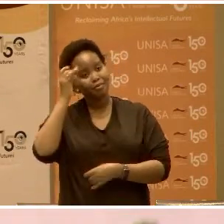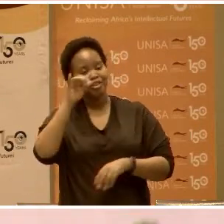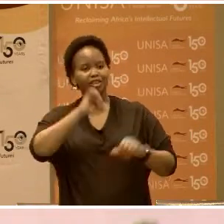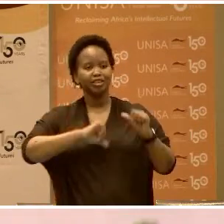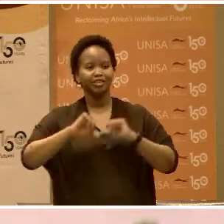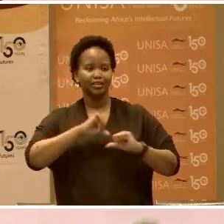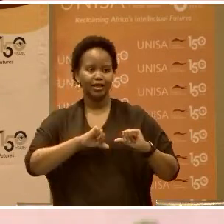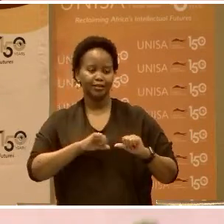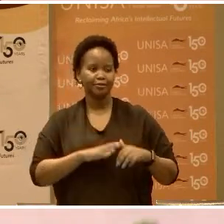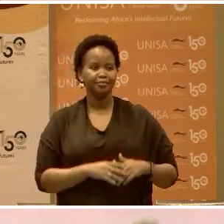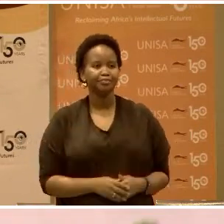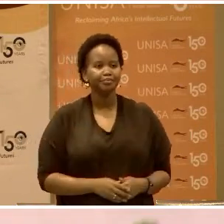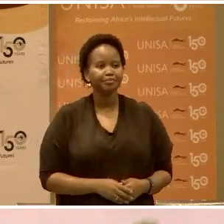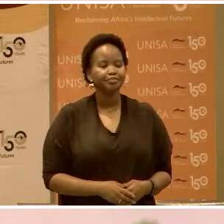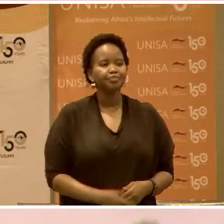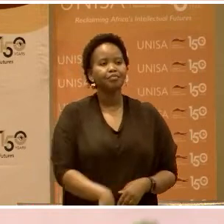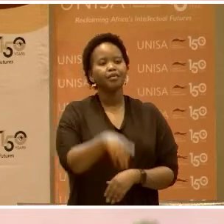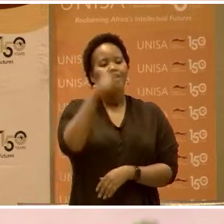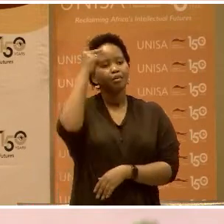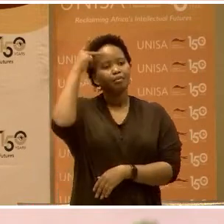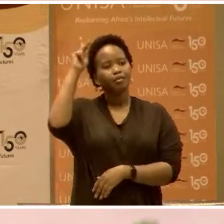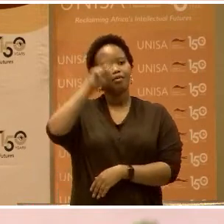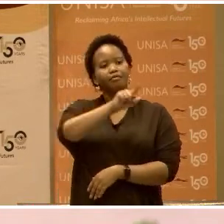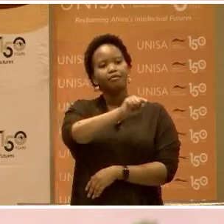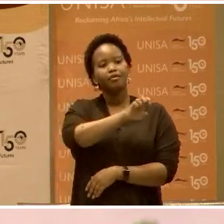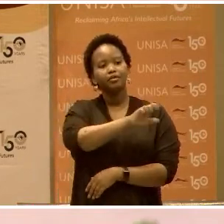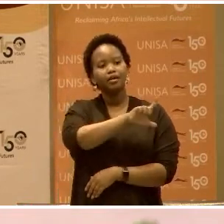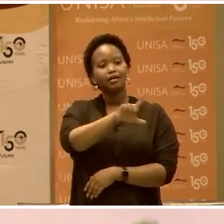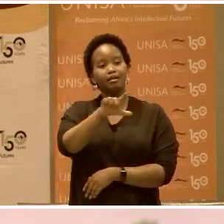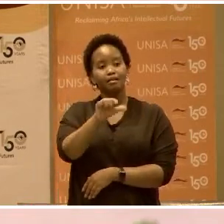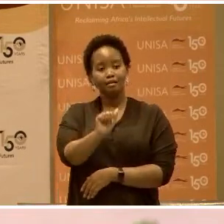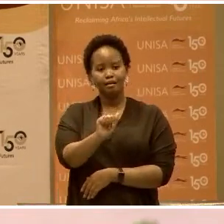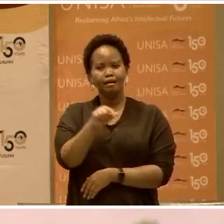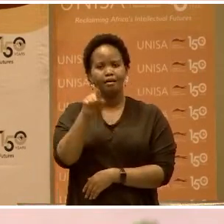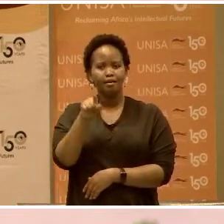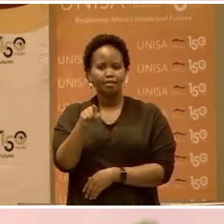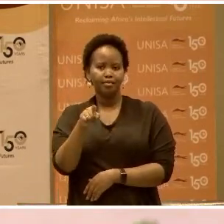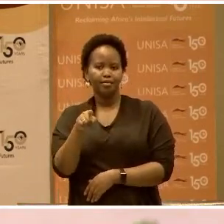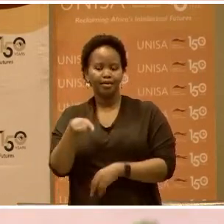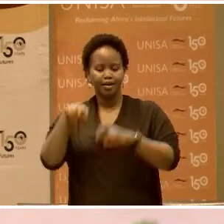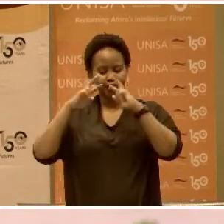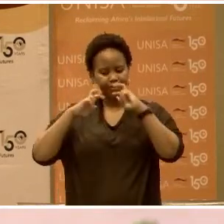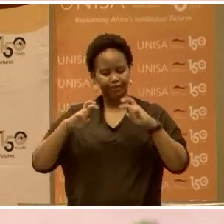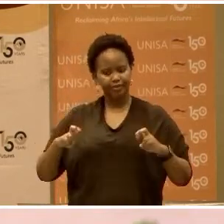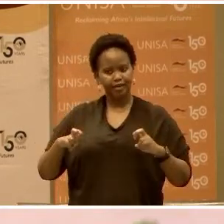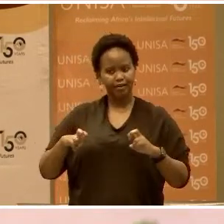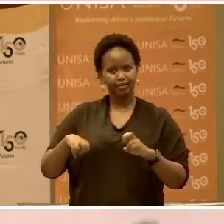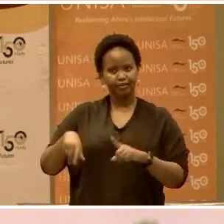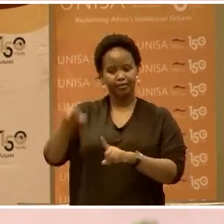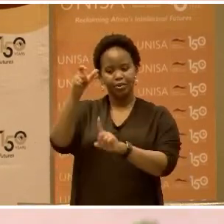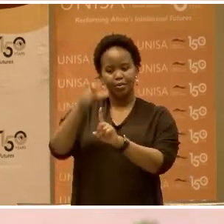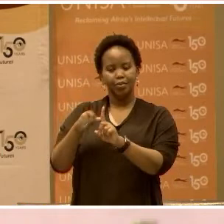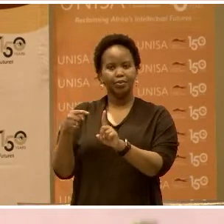Prof. Tella was awarded a research fellow by the Department of Information